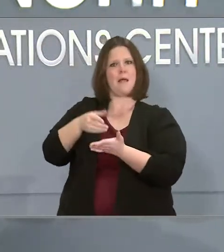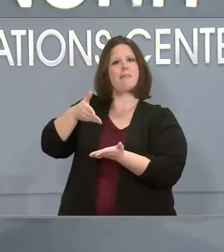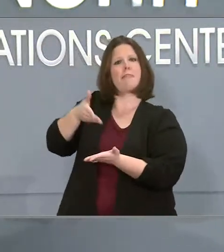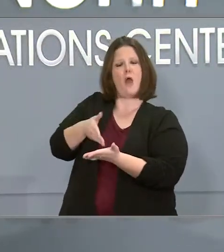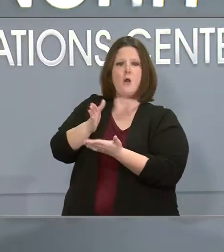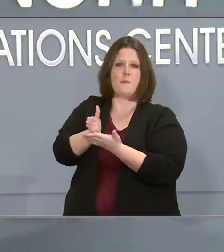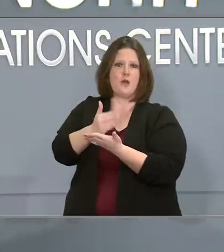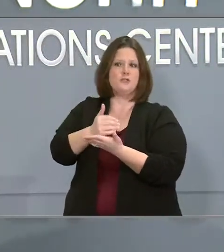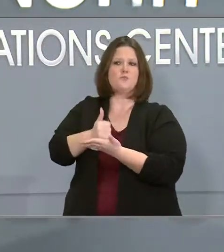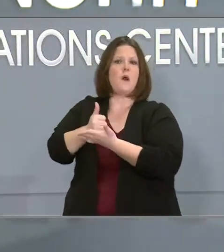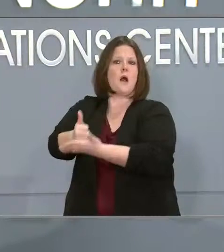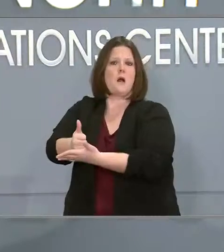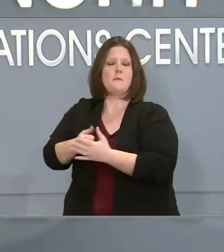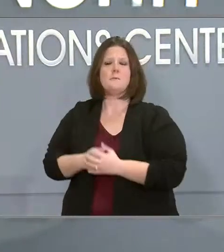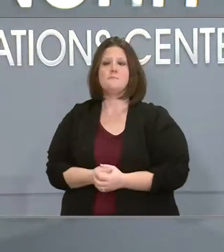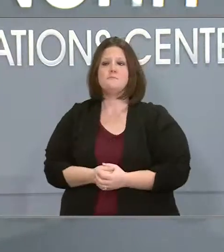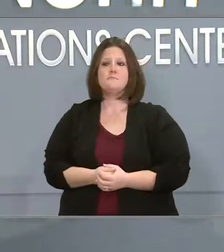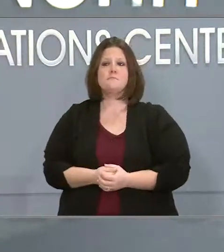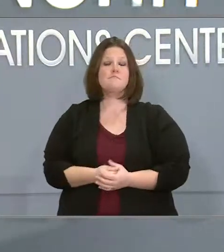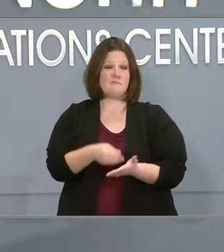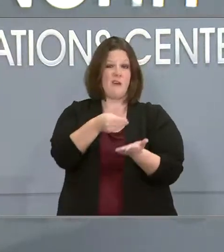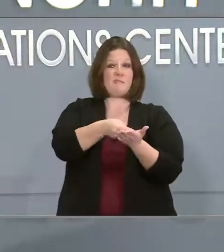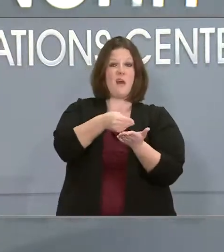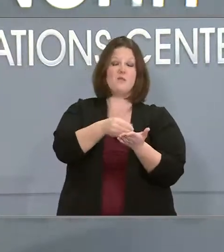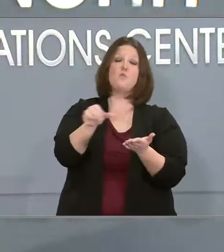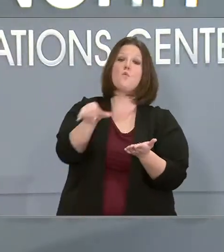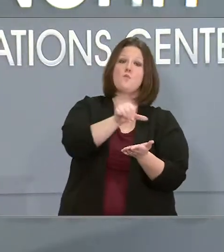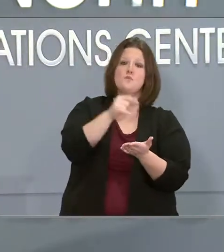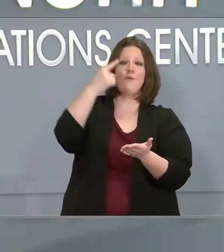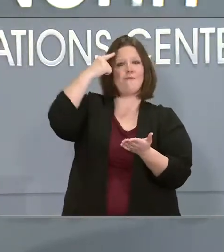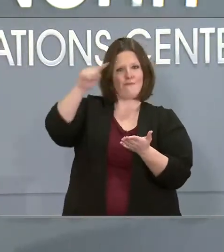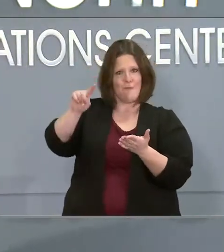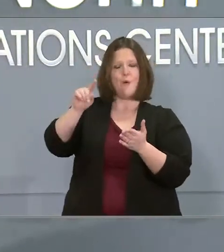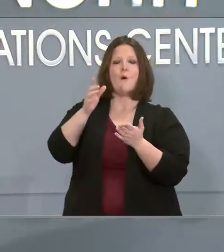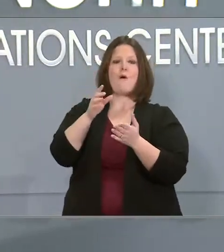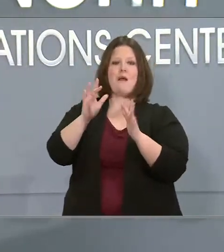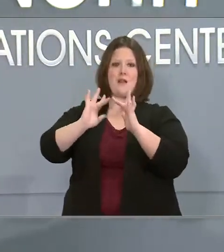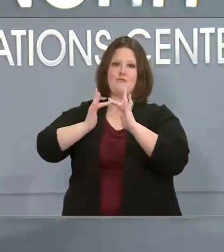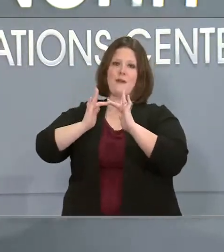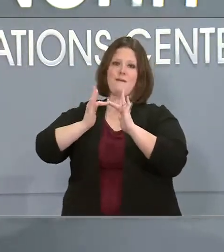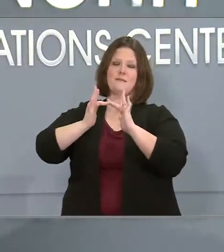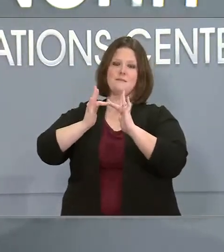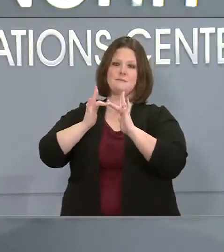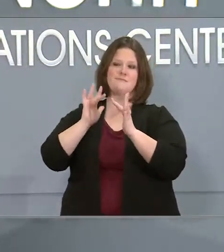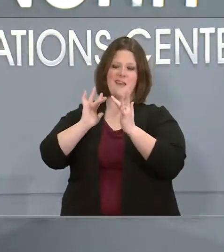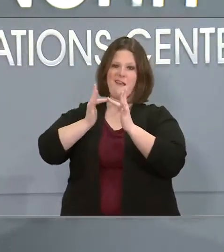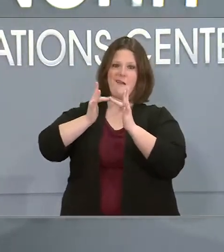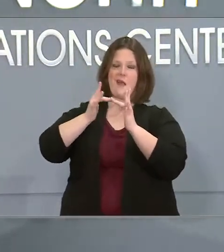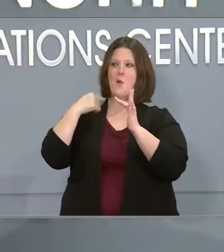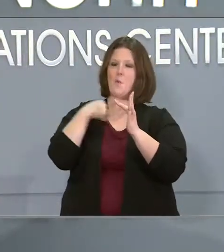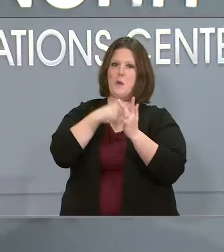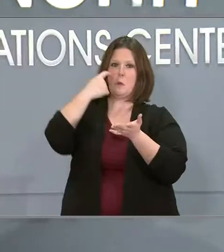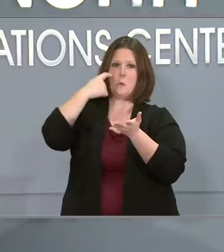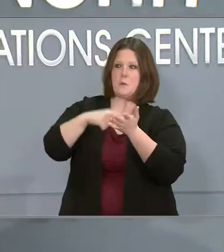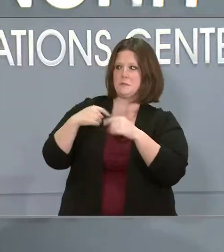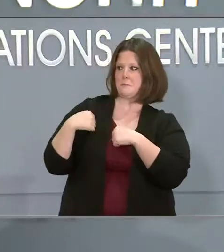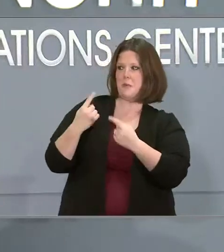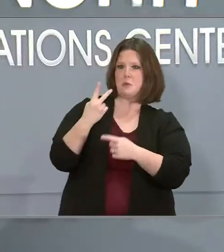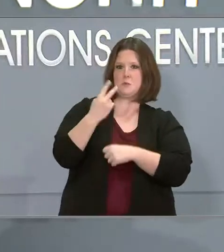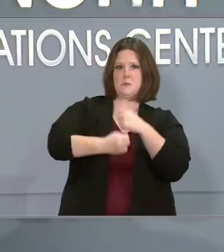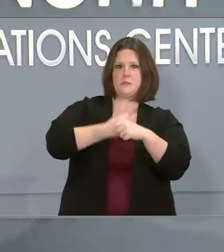COVID-19. And it funds filling the gaps in high-speed internet that have been magnified over the last 2